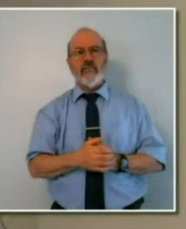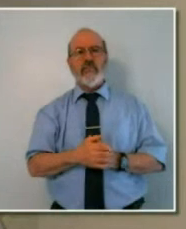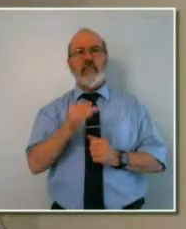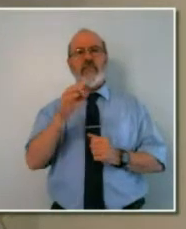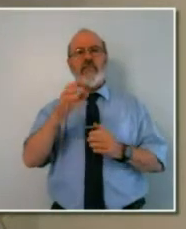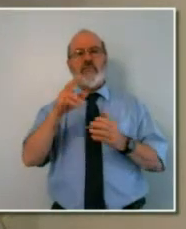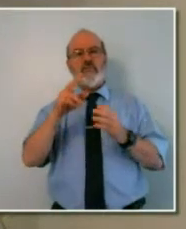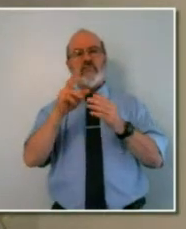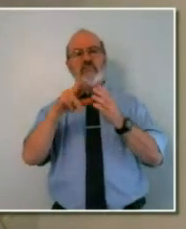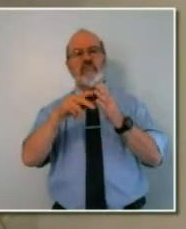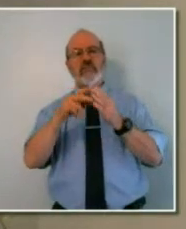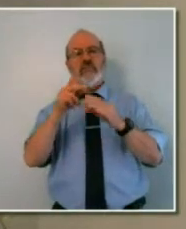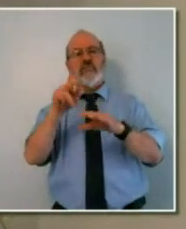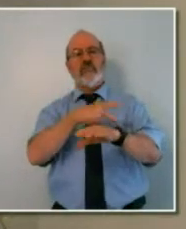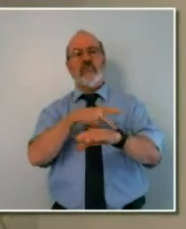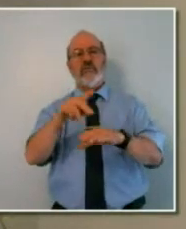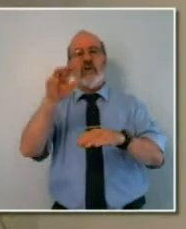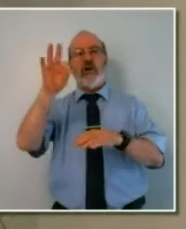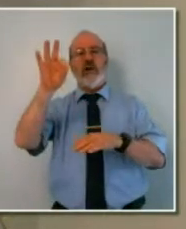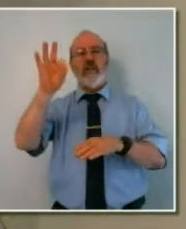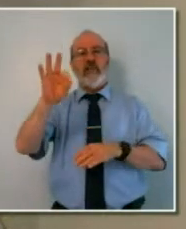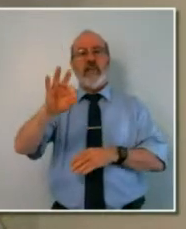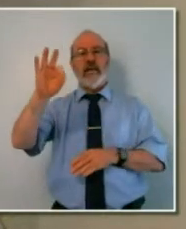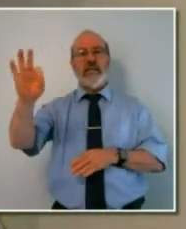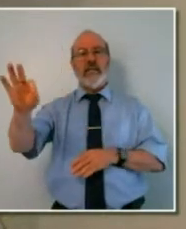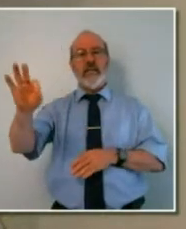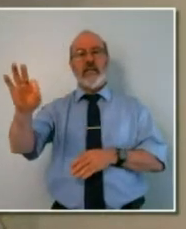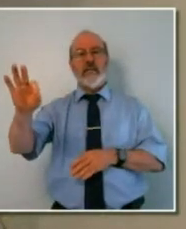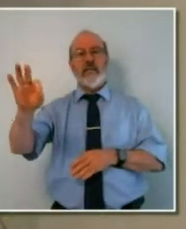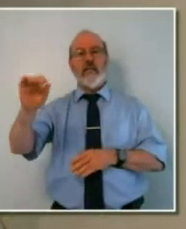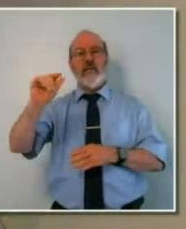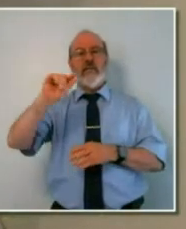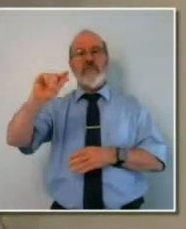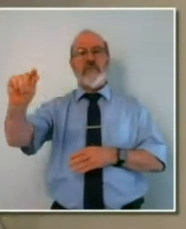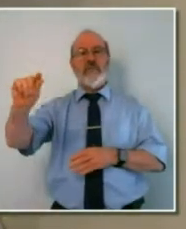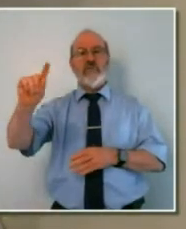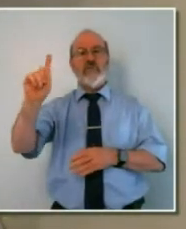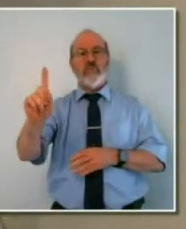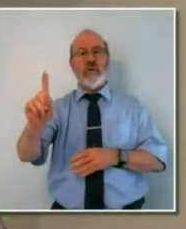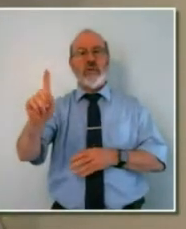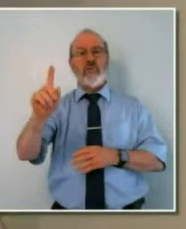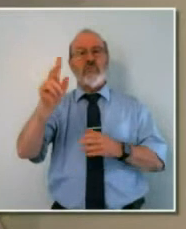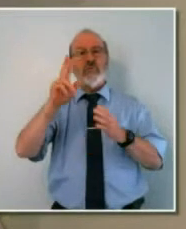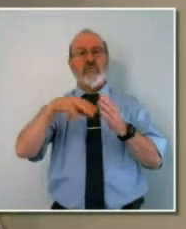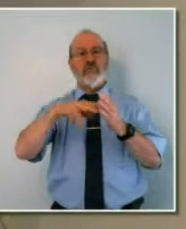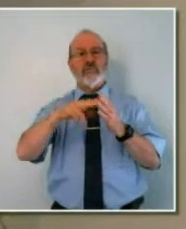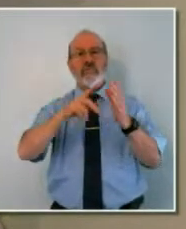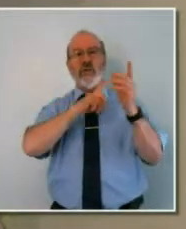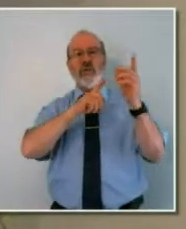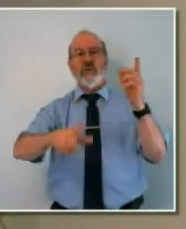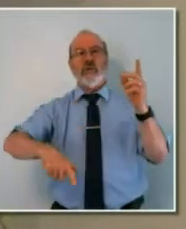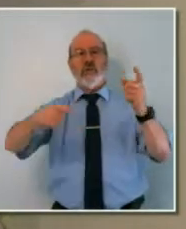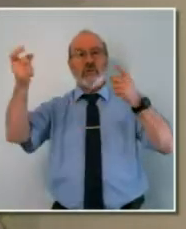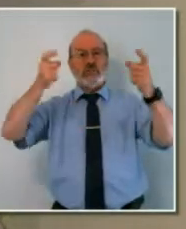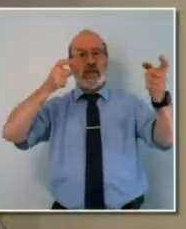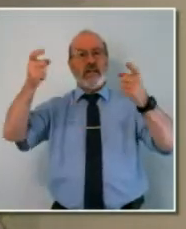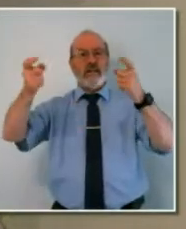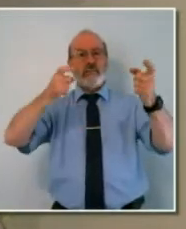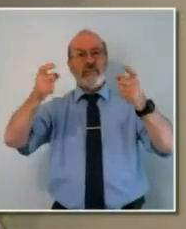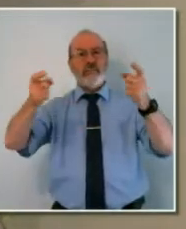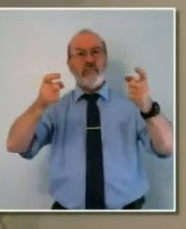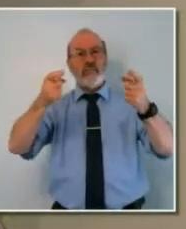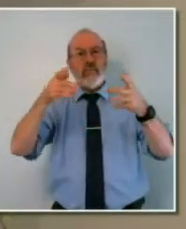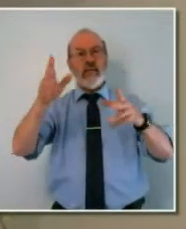ahead to Psalm chapter 99 and verse number 1, we read, "The Lord reigneth, let the